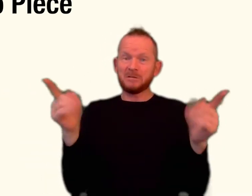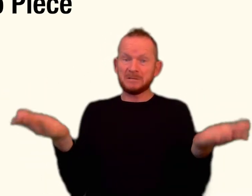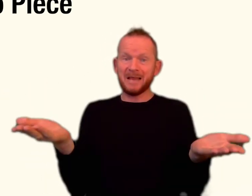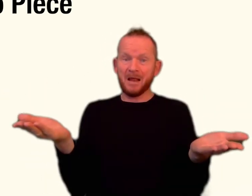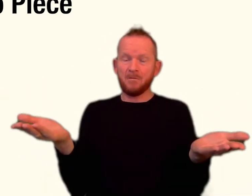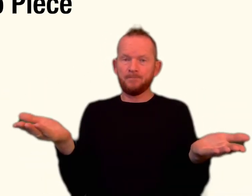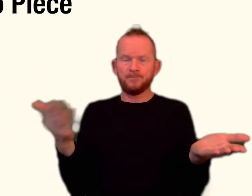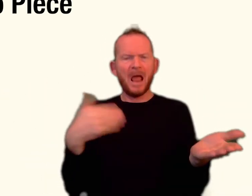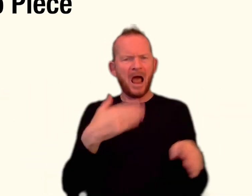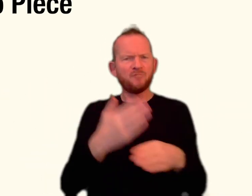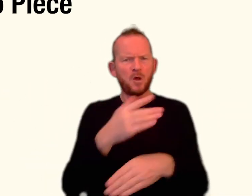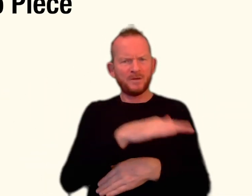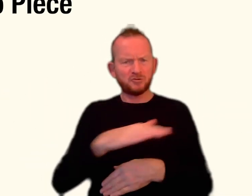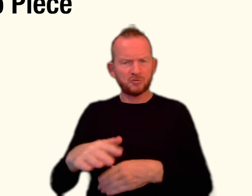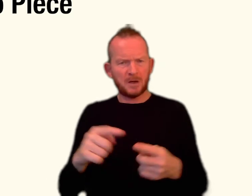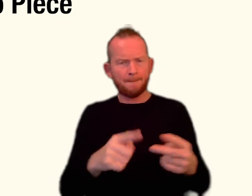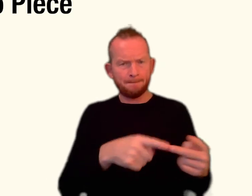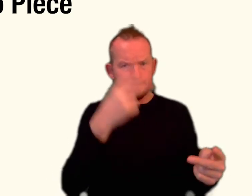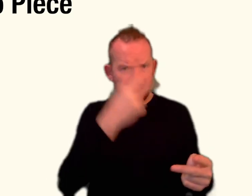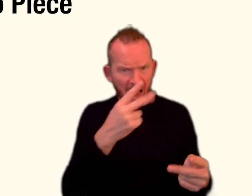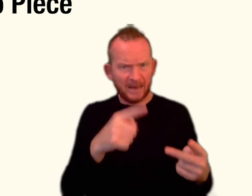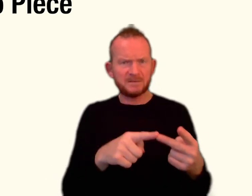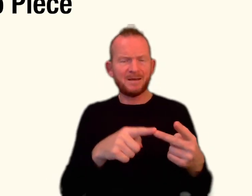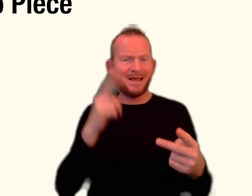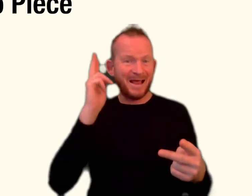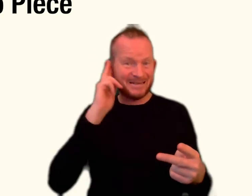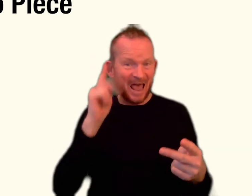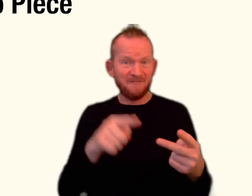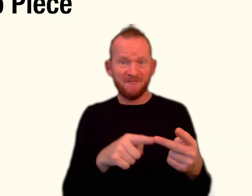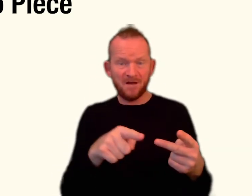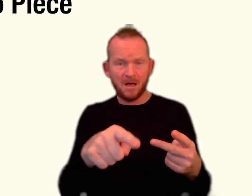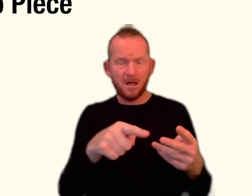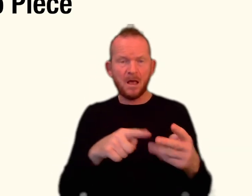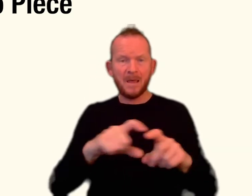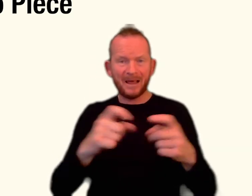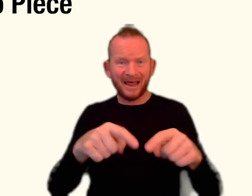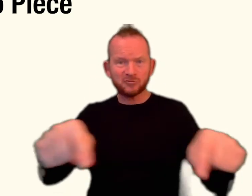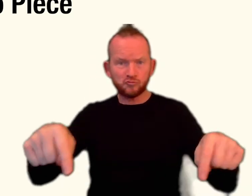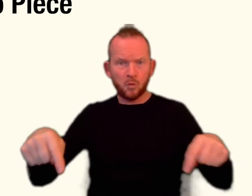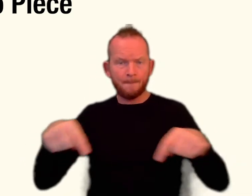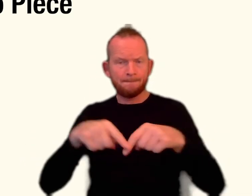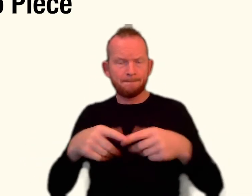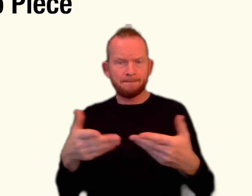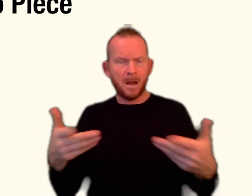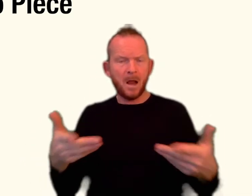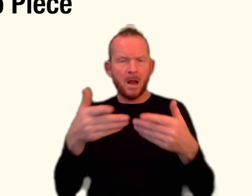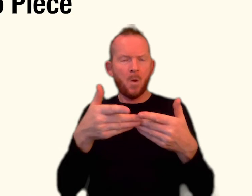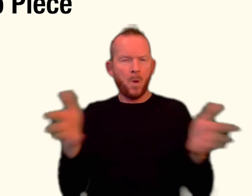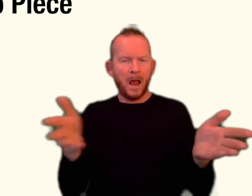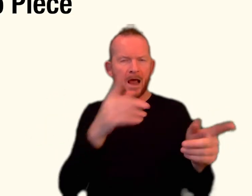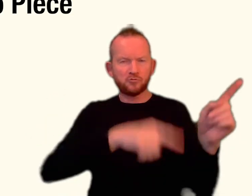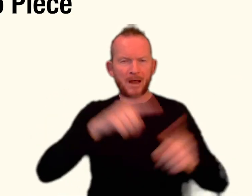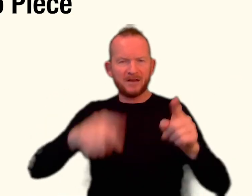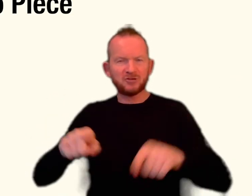I've worked with children who are blind. I've worked with children who are deaf. The classroom is definitely catered now for a wide range